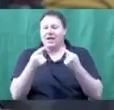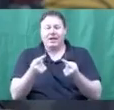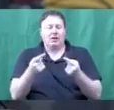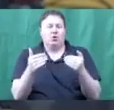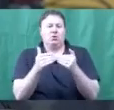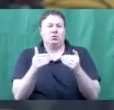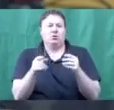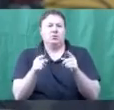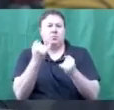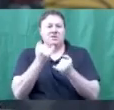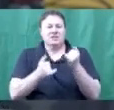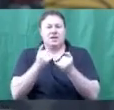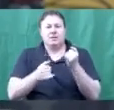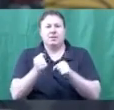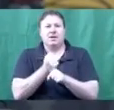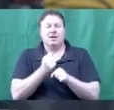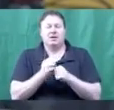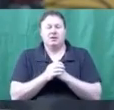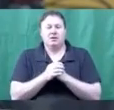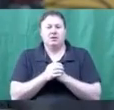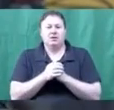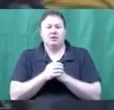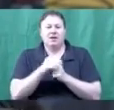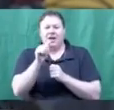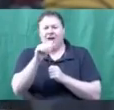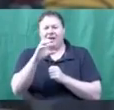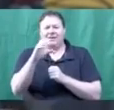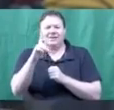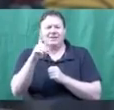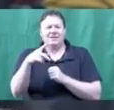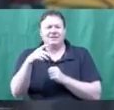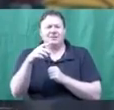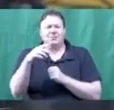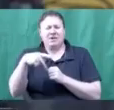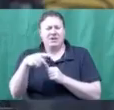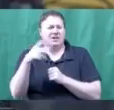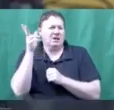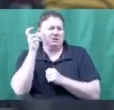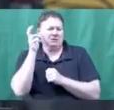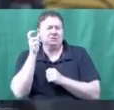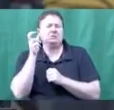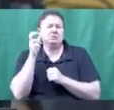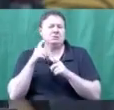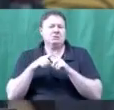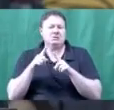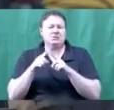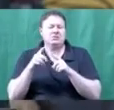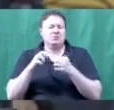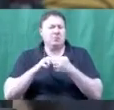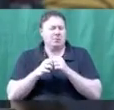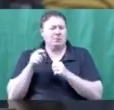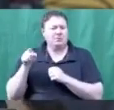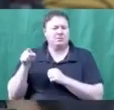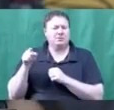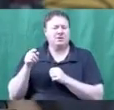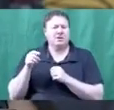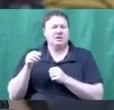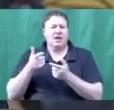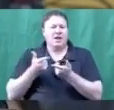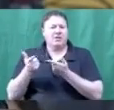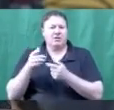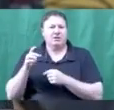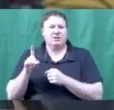protector. And the ACDP has listened carefully to the various reservations about Advocate Gcaleka's independence, including